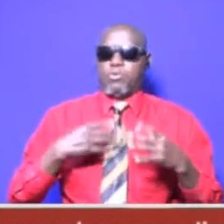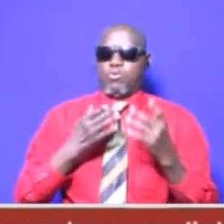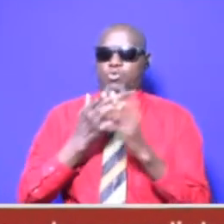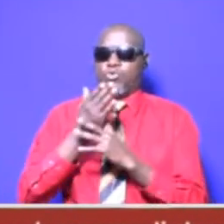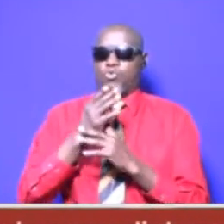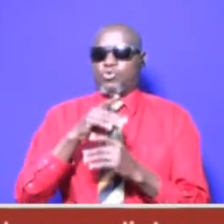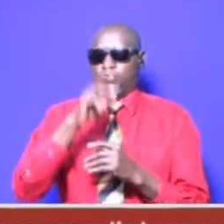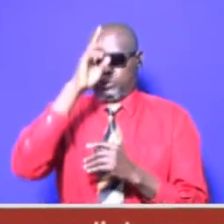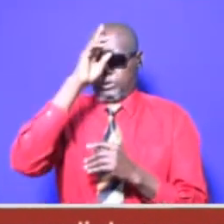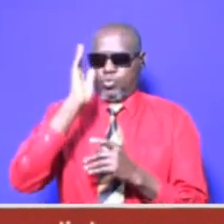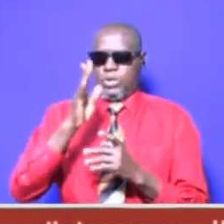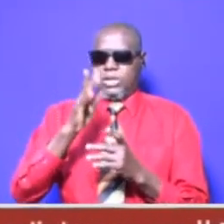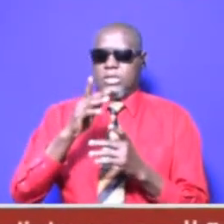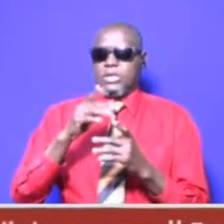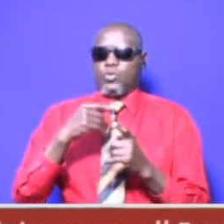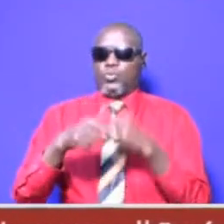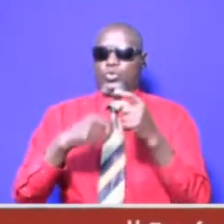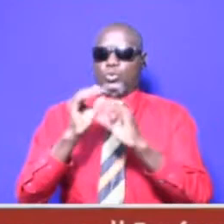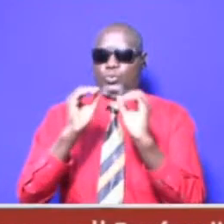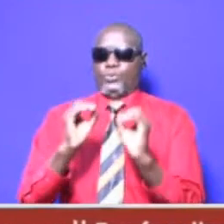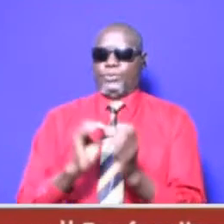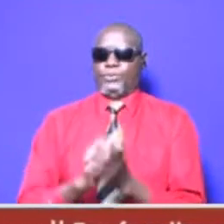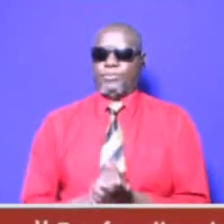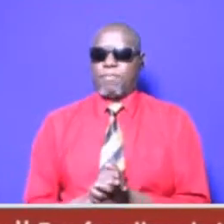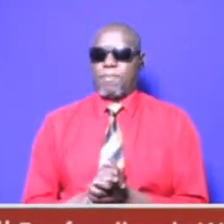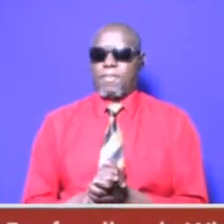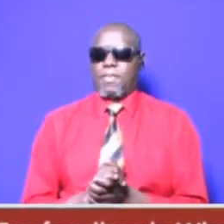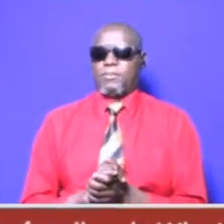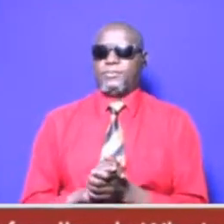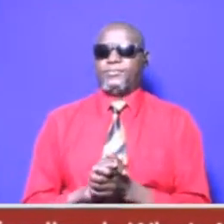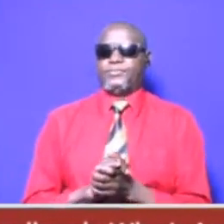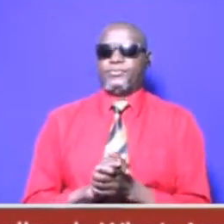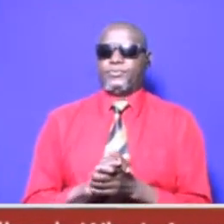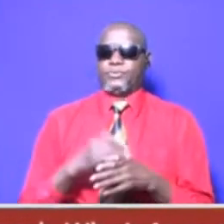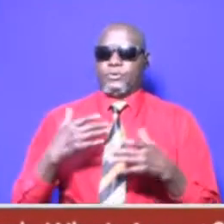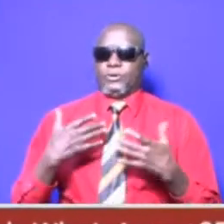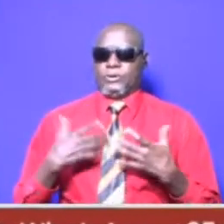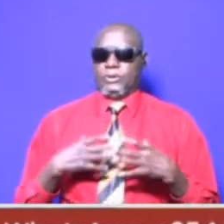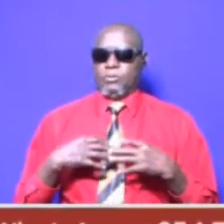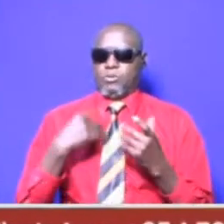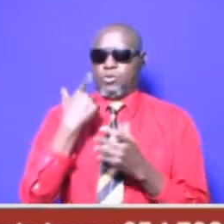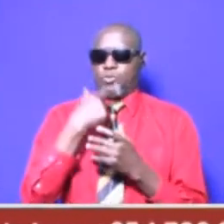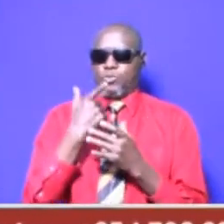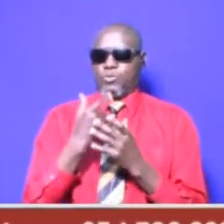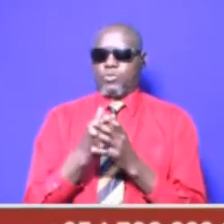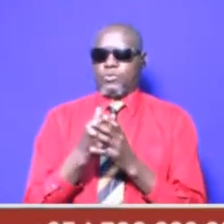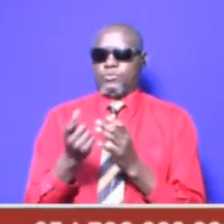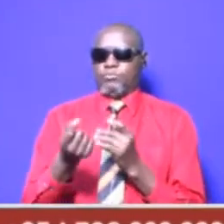his reign. The multitudes of the people who turned up, they were